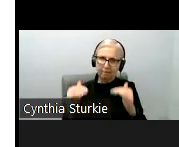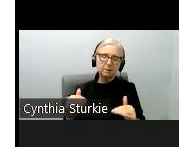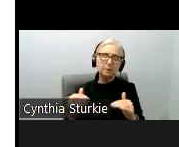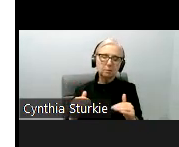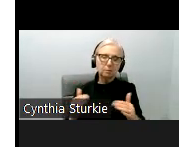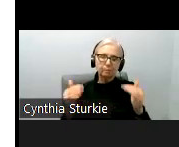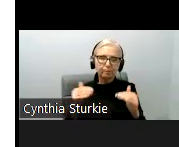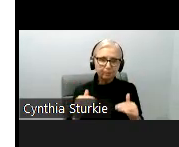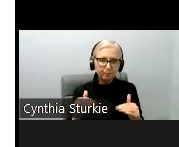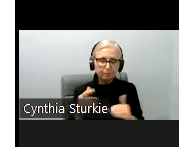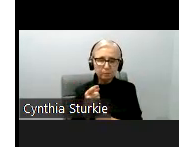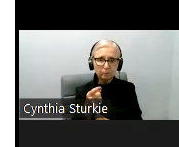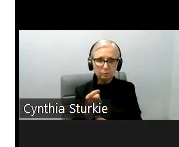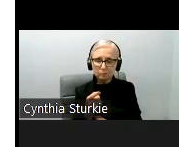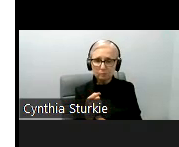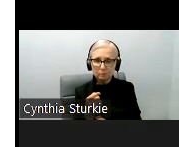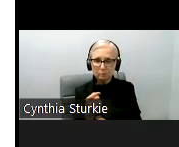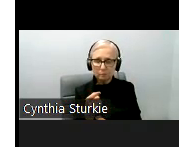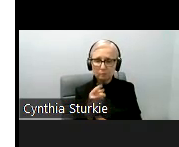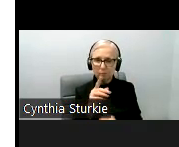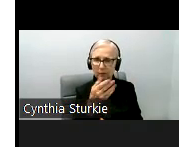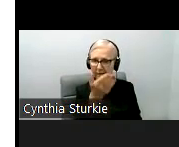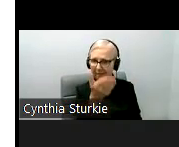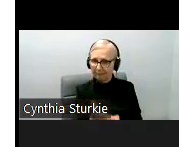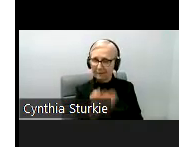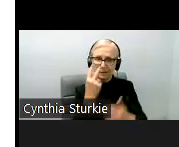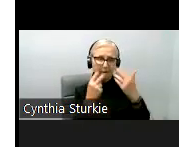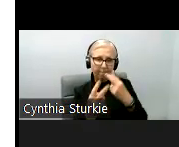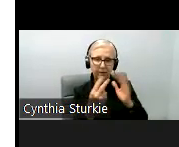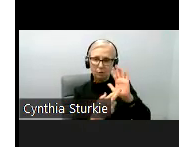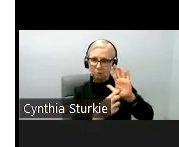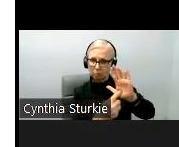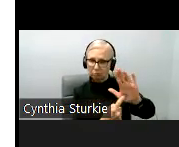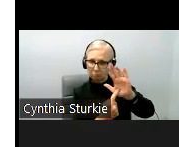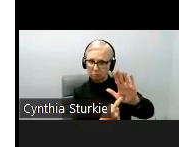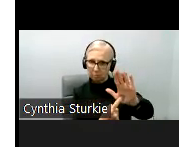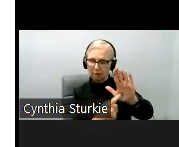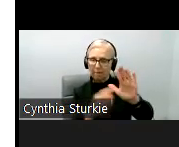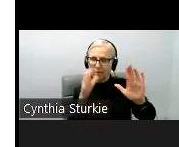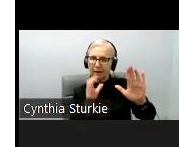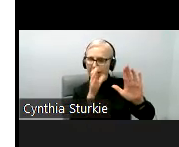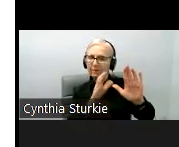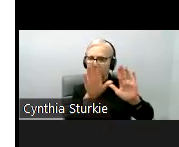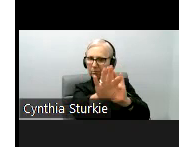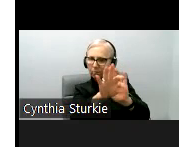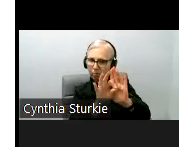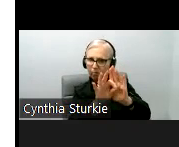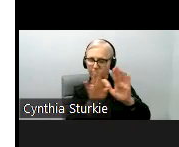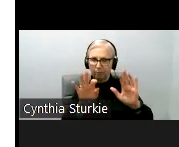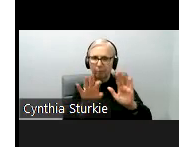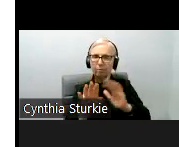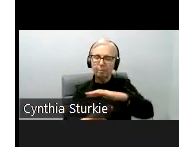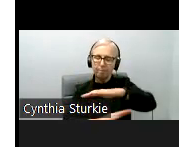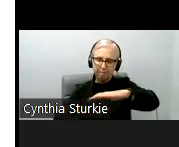Next slide, please. And this is just a visual representation of that cafeteria style model. So we have the